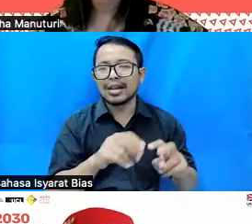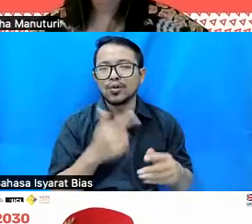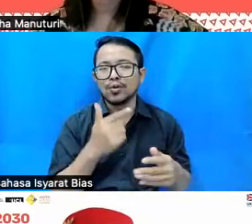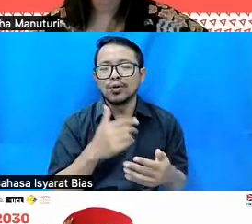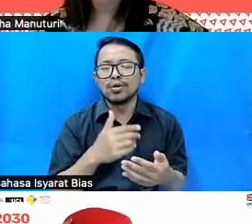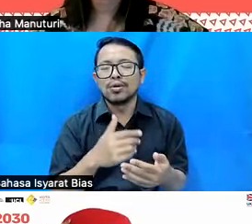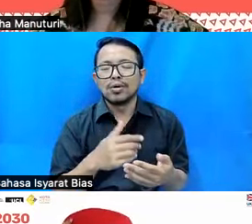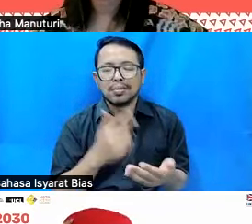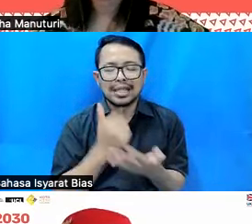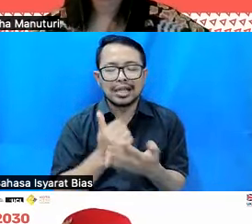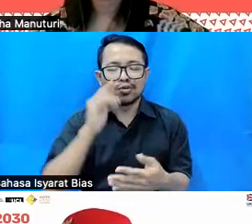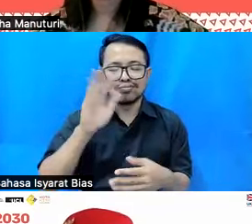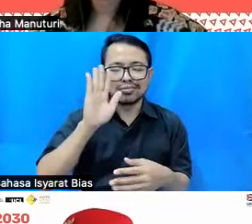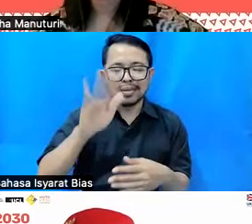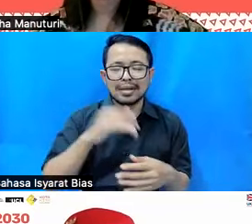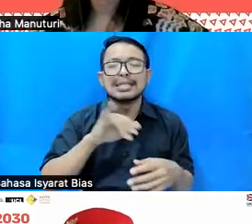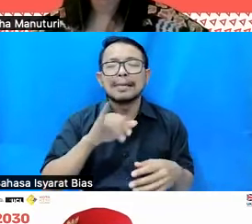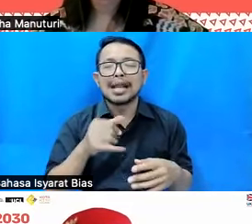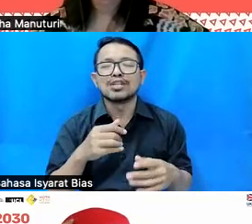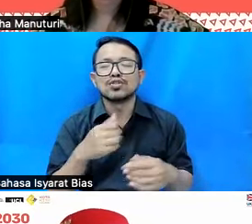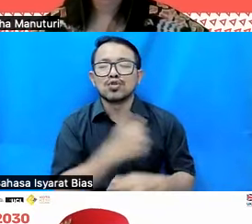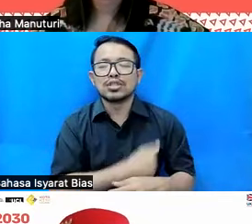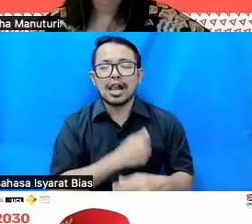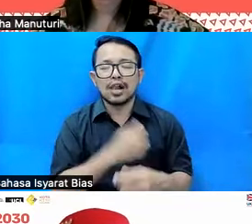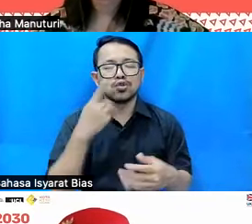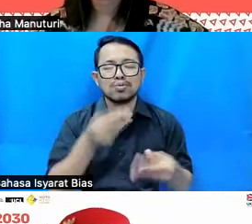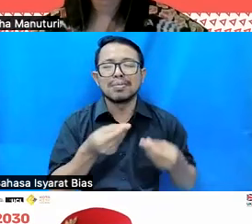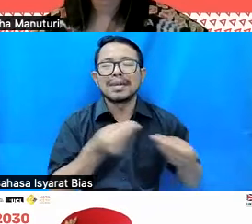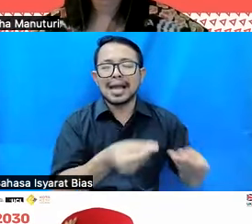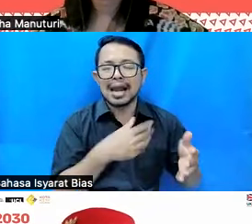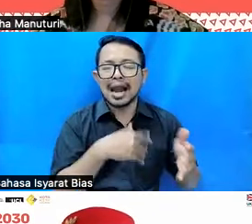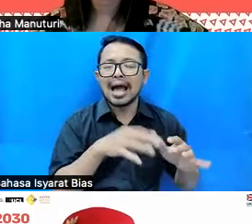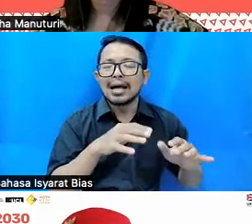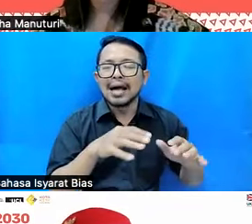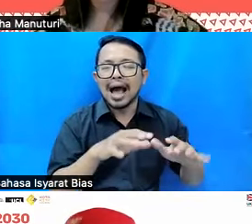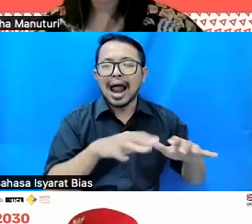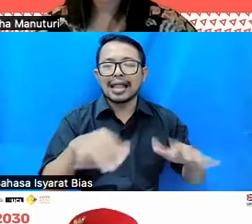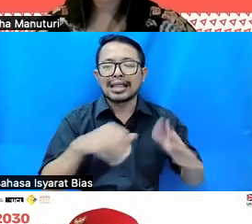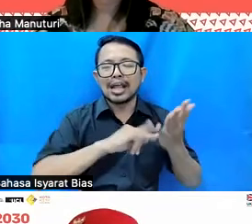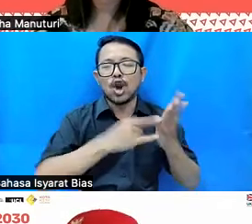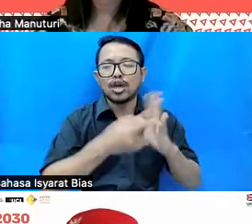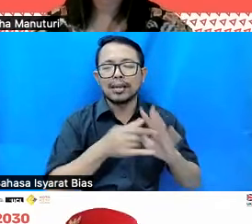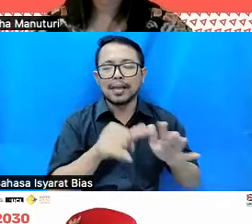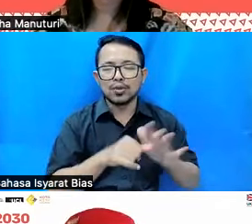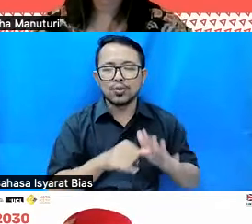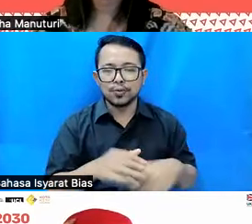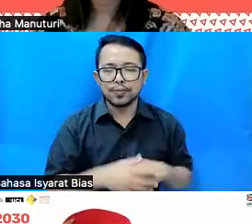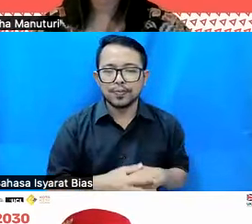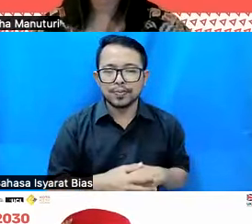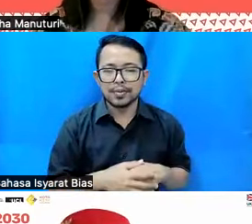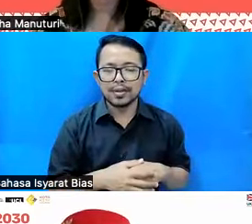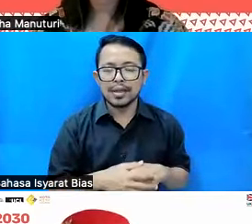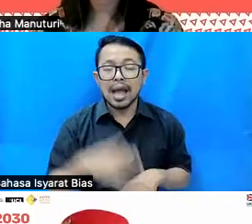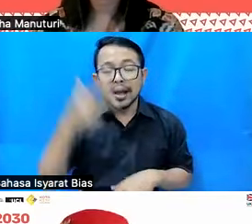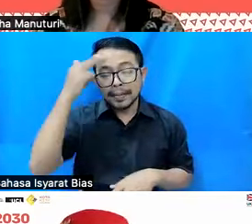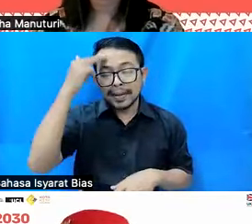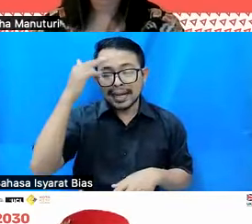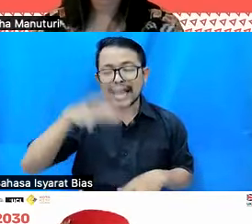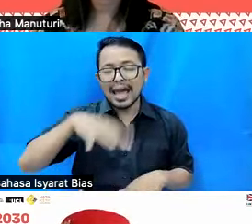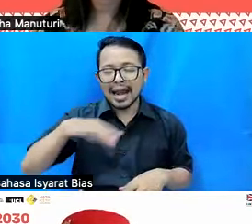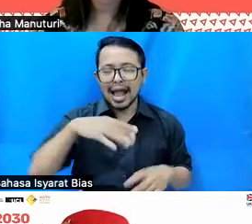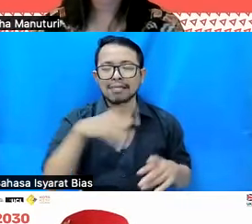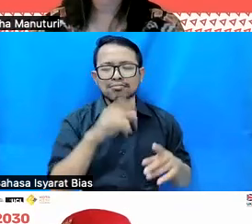the existing social insurance scheme. So this is also key. Political will and